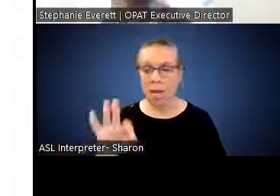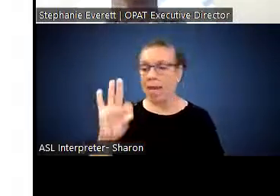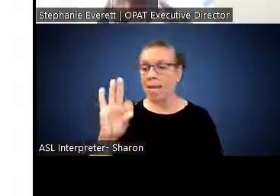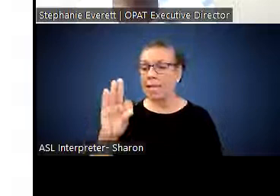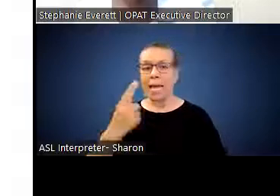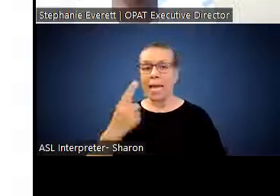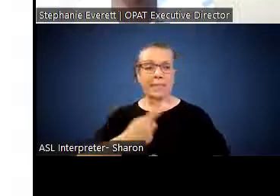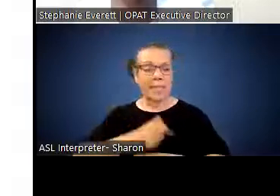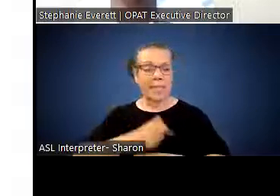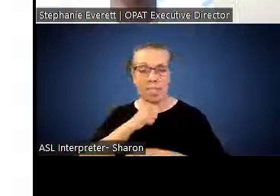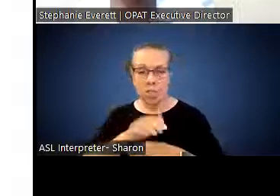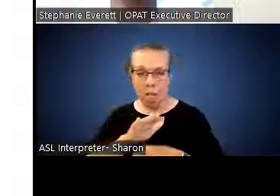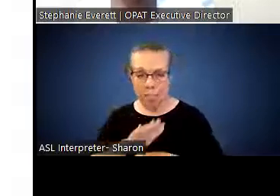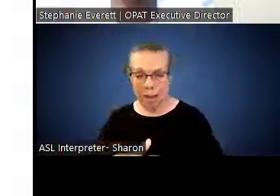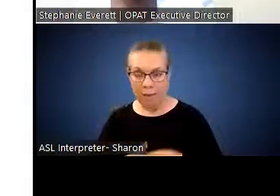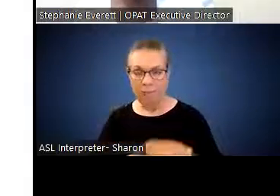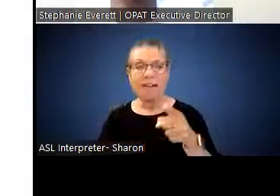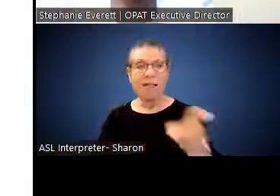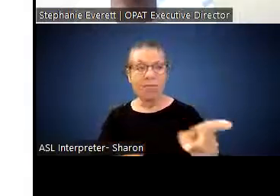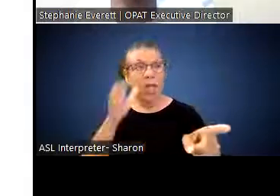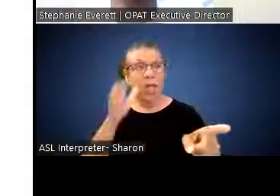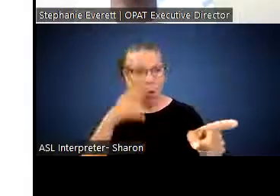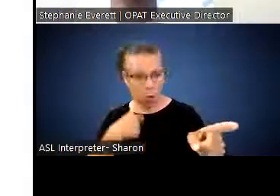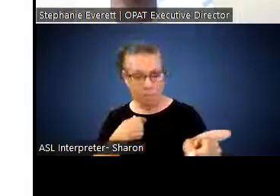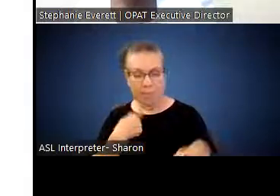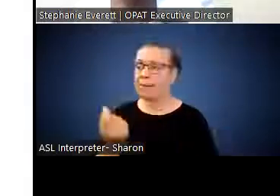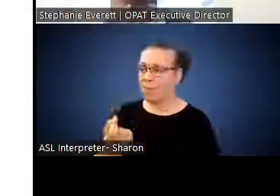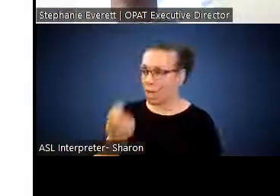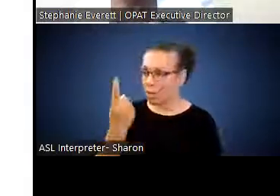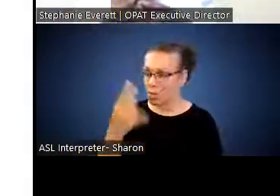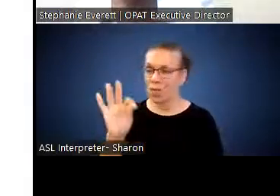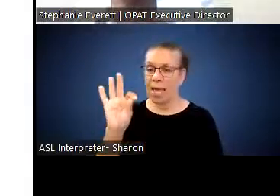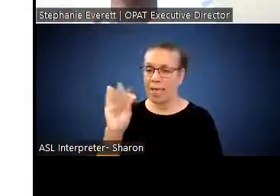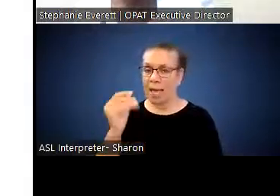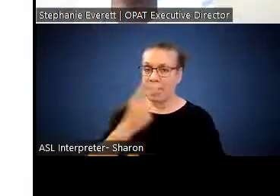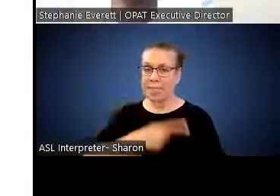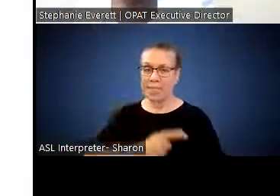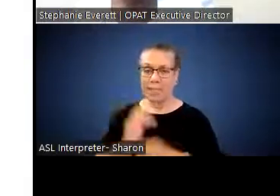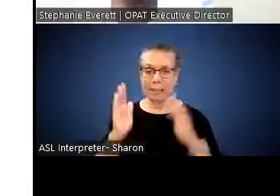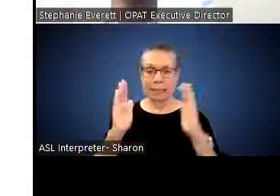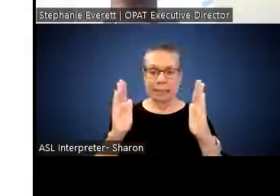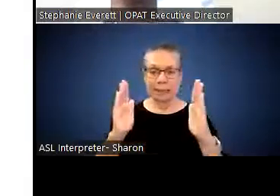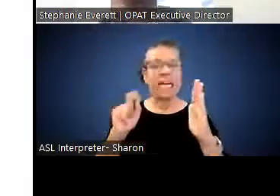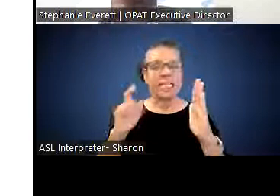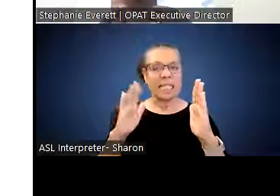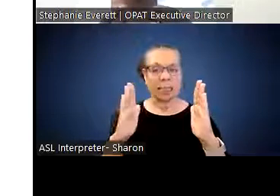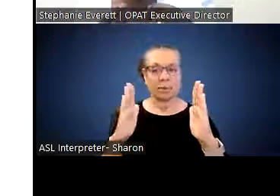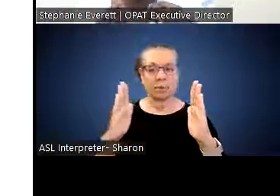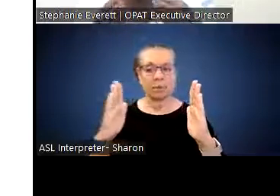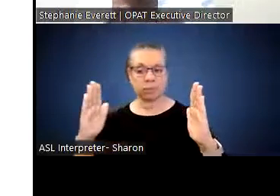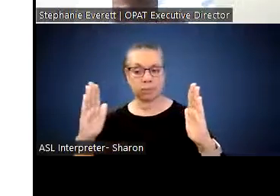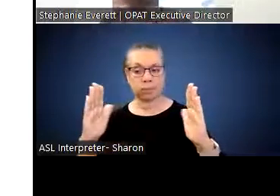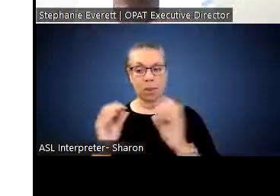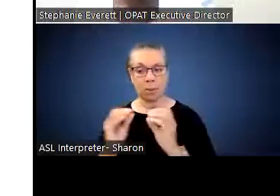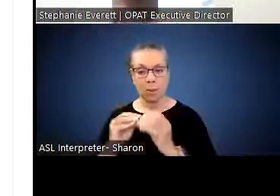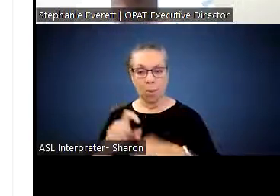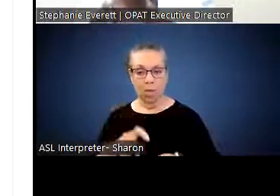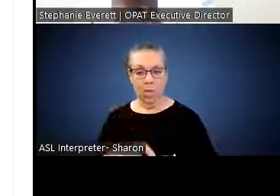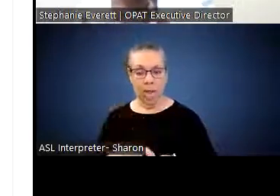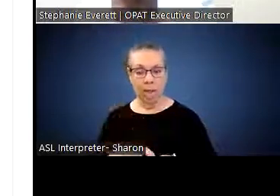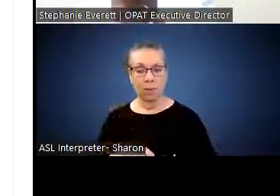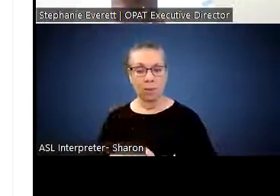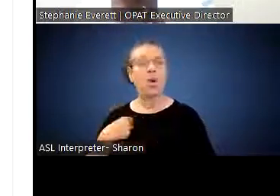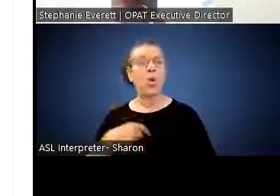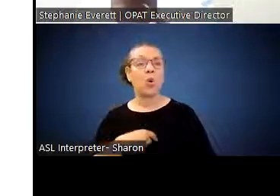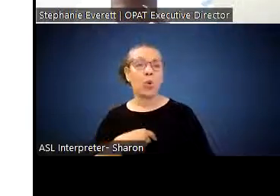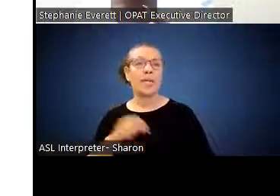They understood that and agreed that we needed more time. We can ask for